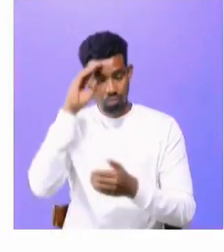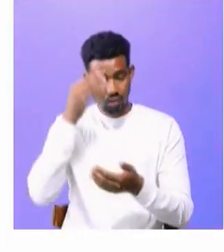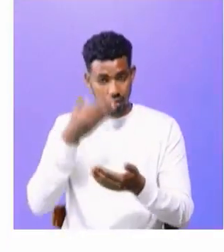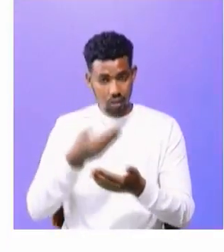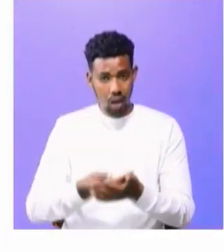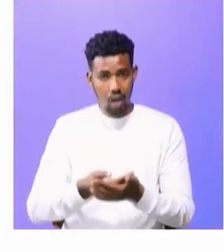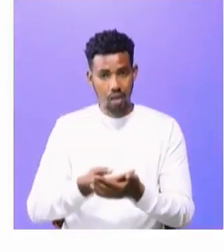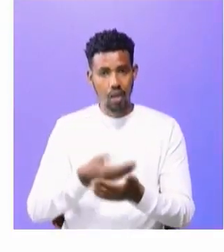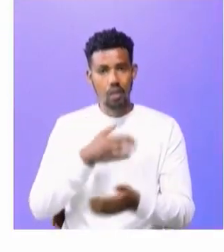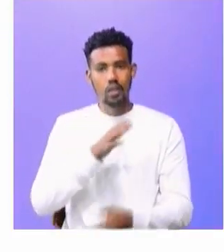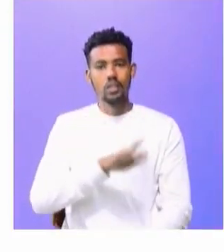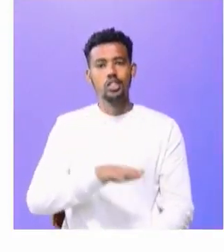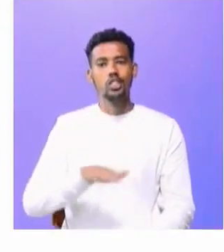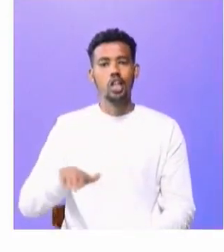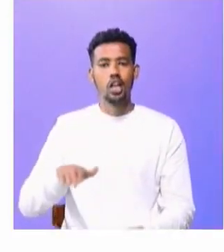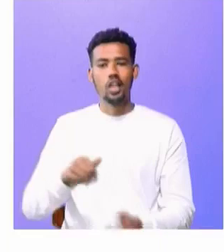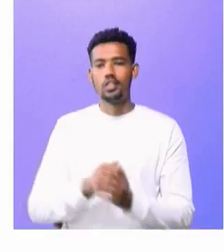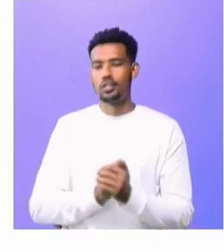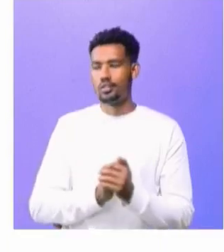children.